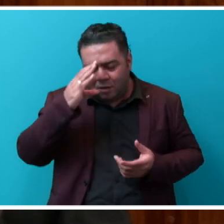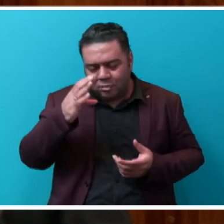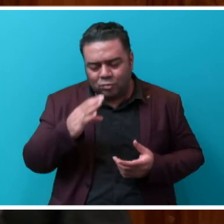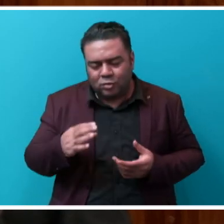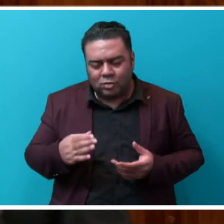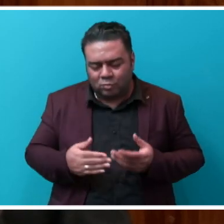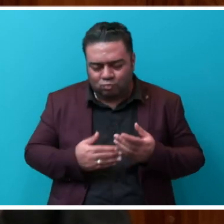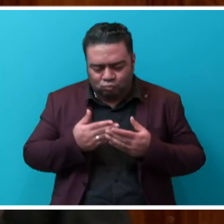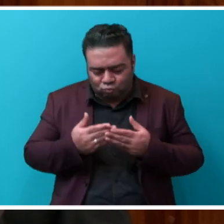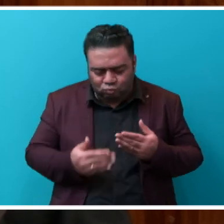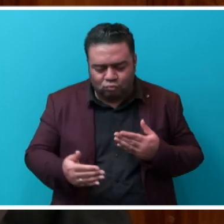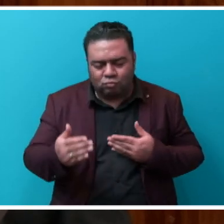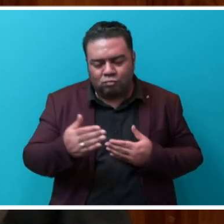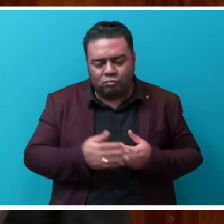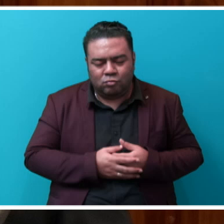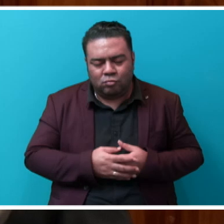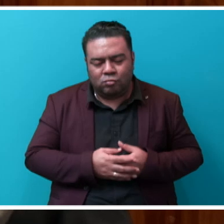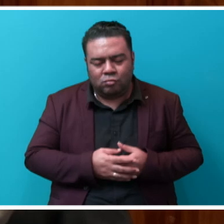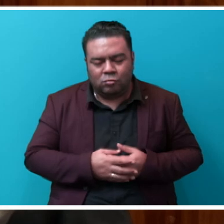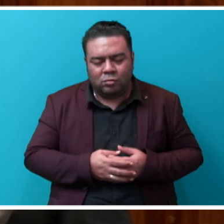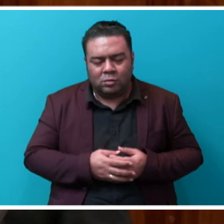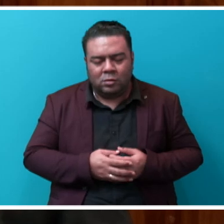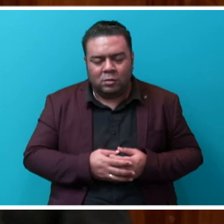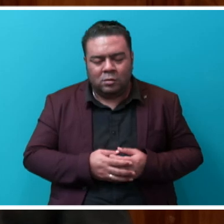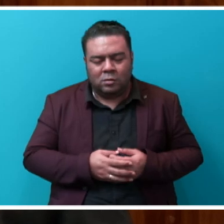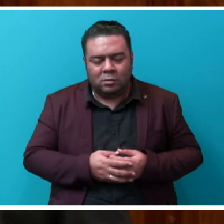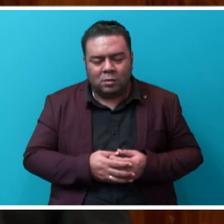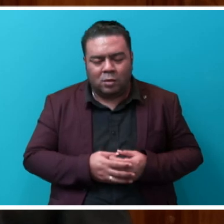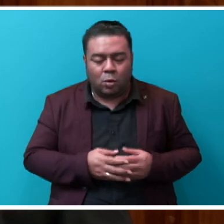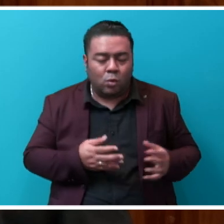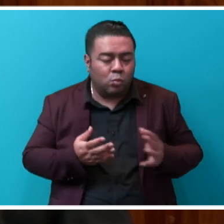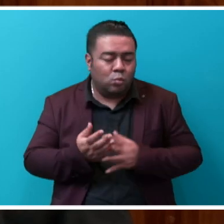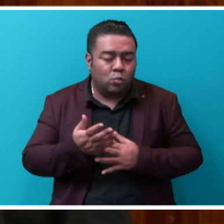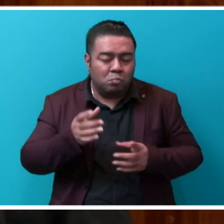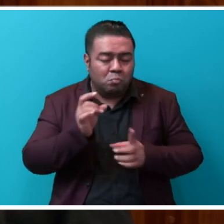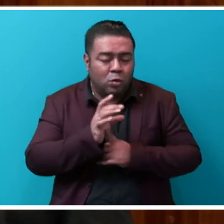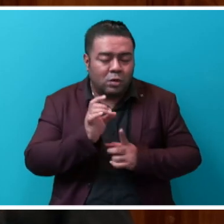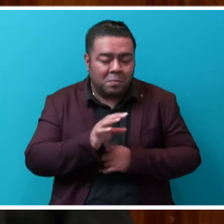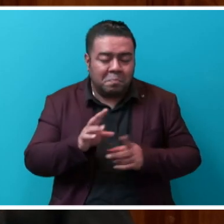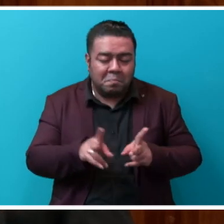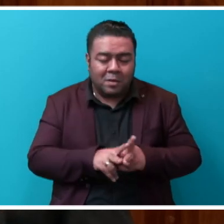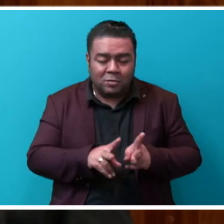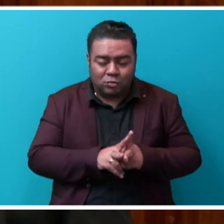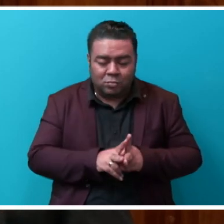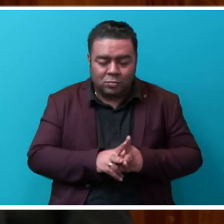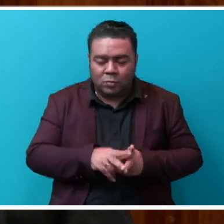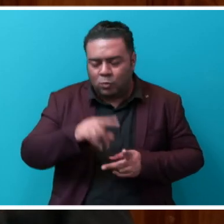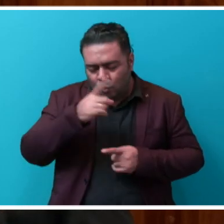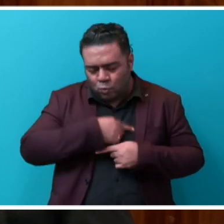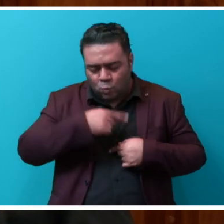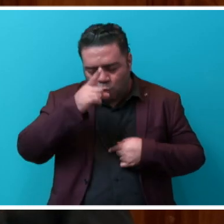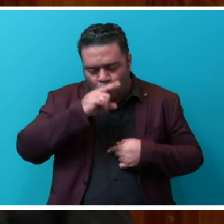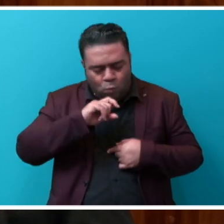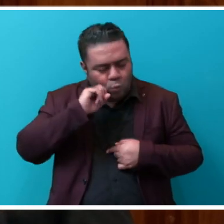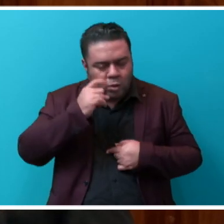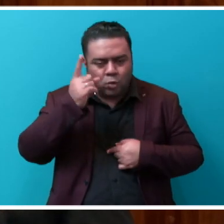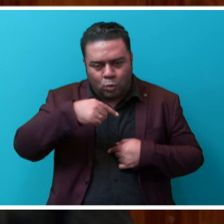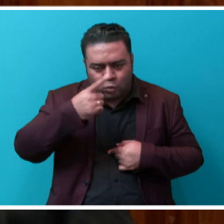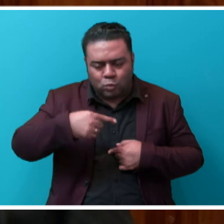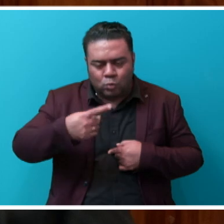forward. Tailored solutions, number three. Through key partnerships, we will continue to identify